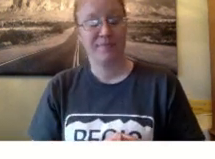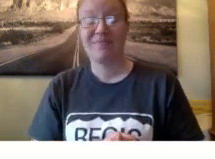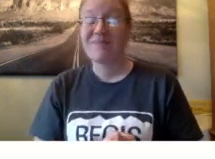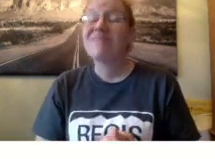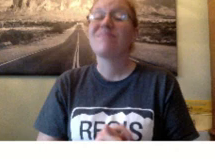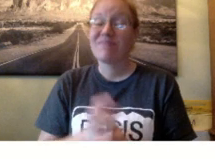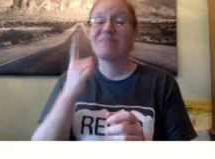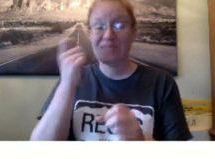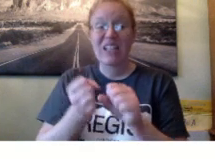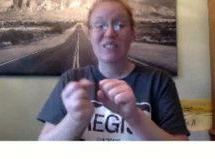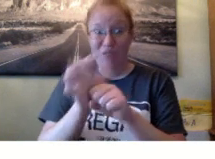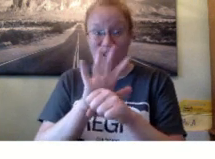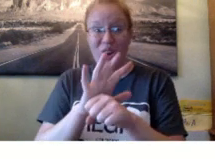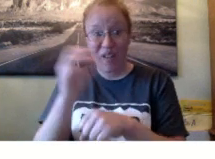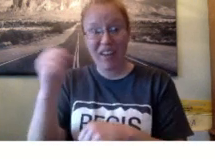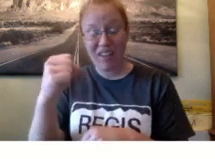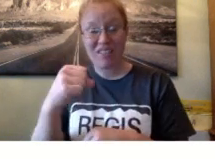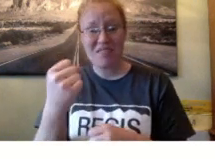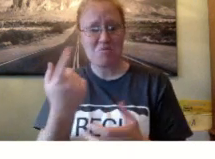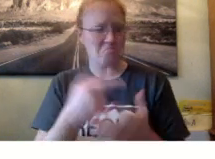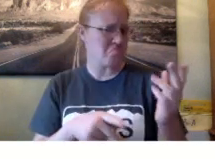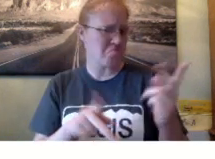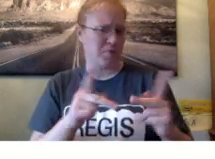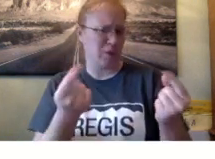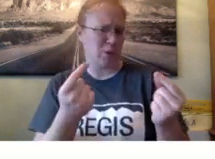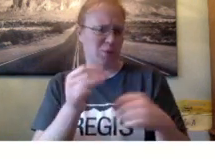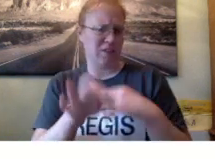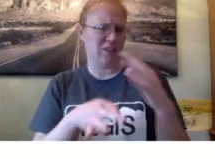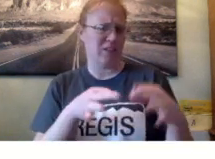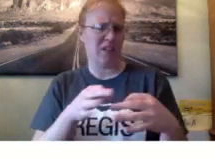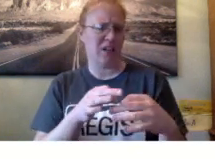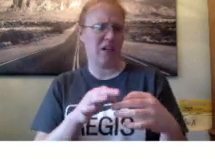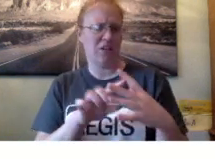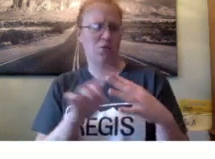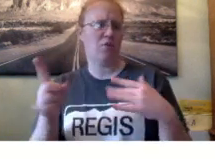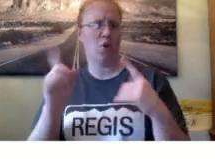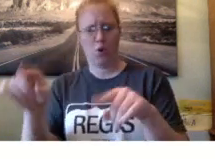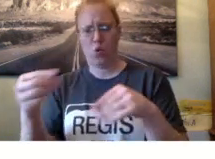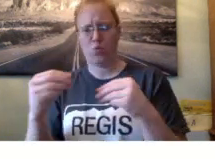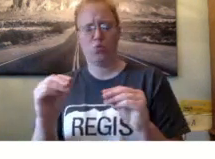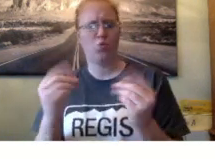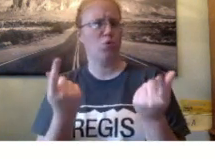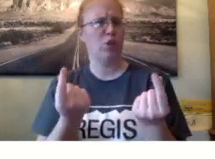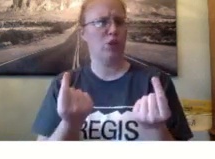Because of coronavirus, yeah. So what are people doing instead to avoid going to stores?